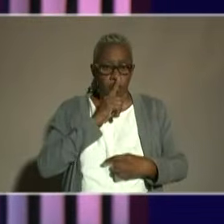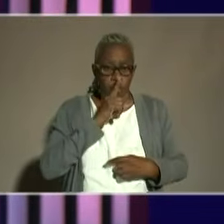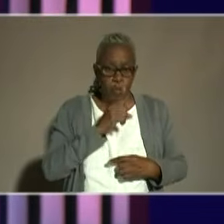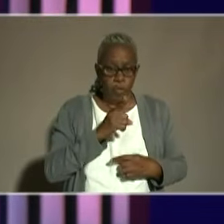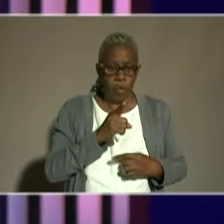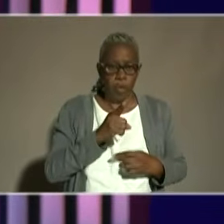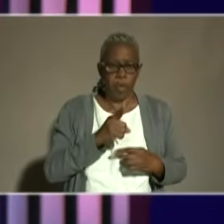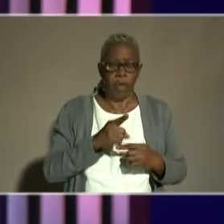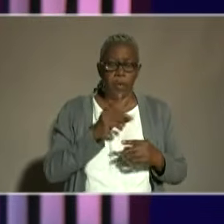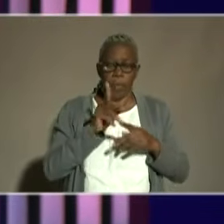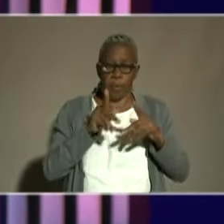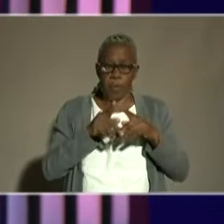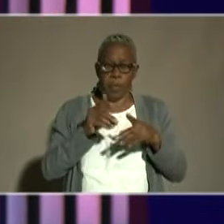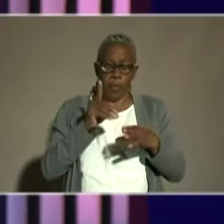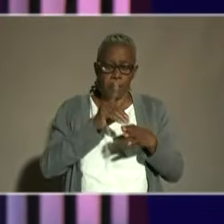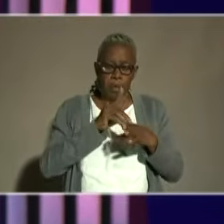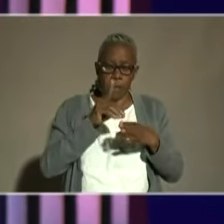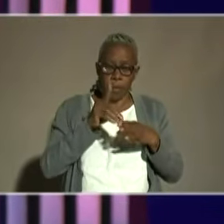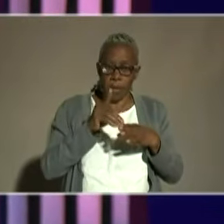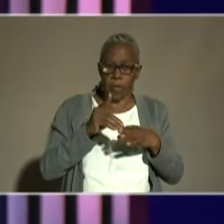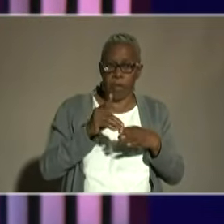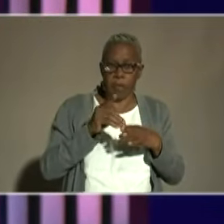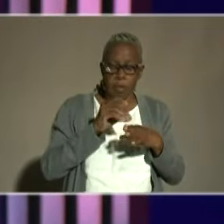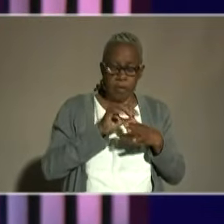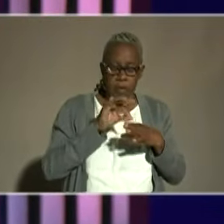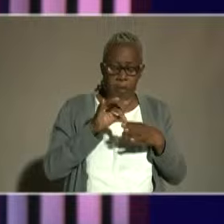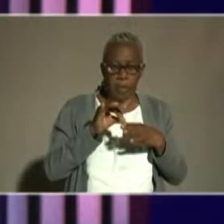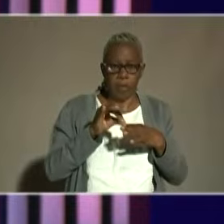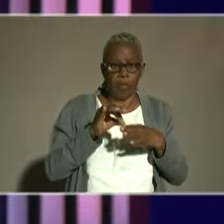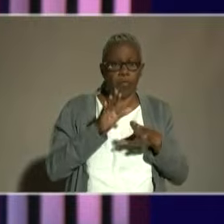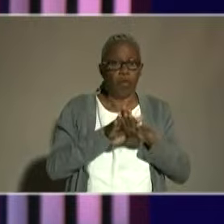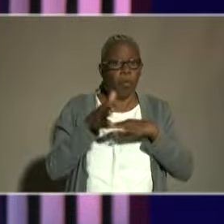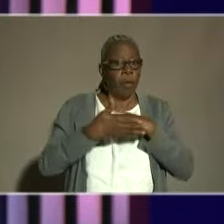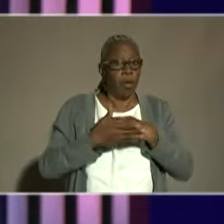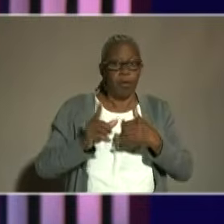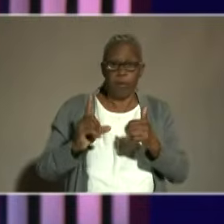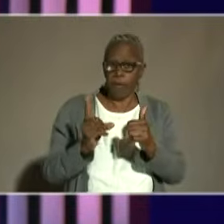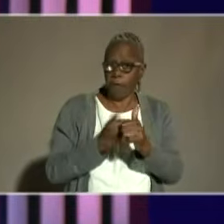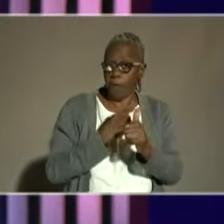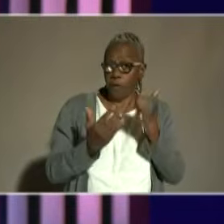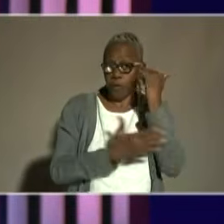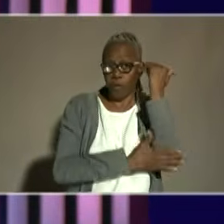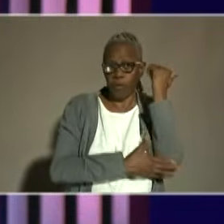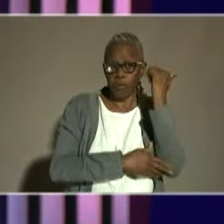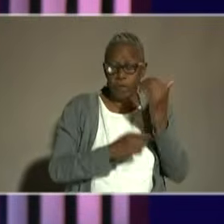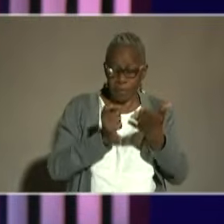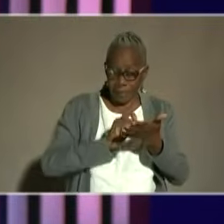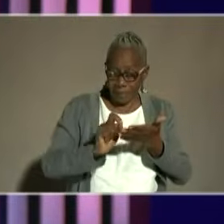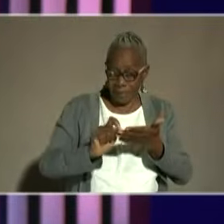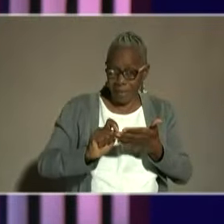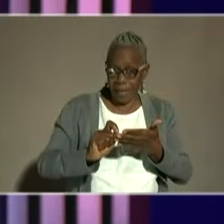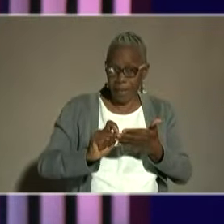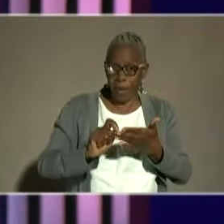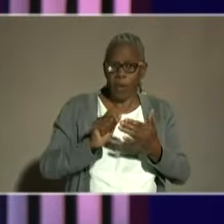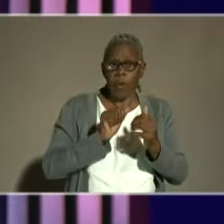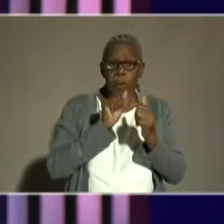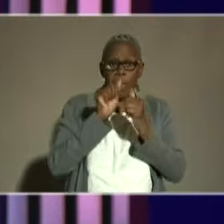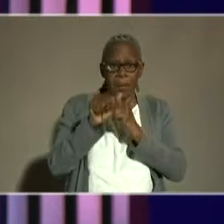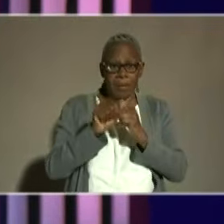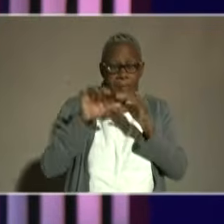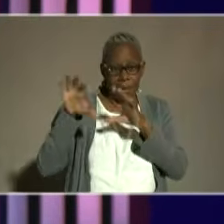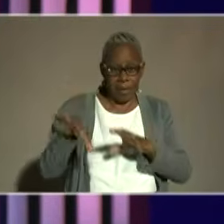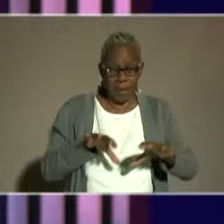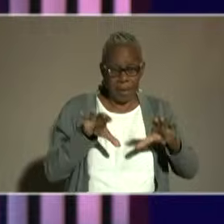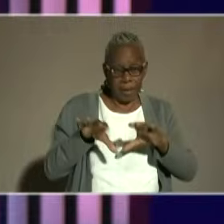with Disabilities, which Jamaica was the first country in the hemisphere to sign. And we are the ones who passed the Disabilities Act, brought it to Parliament.